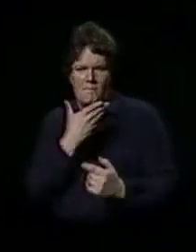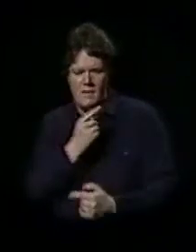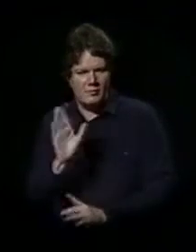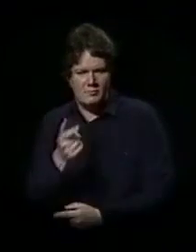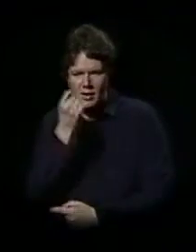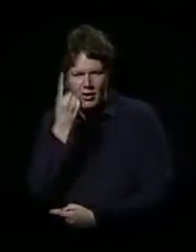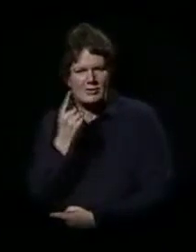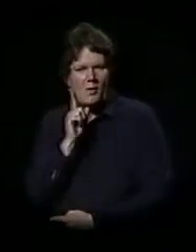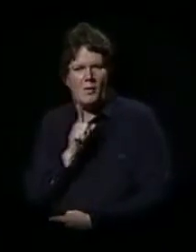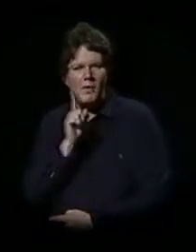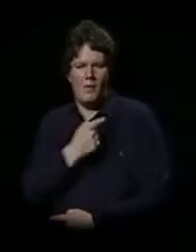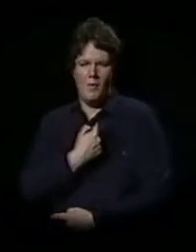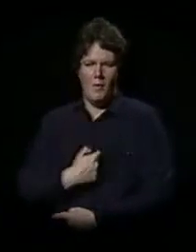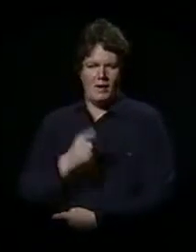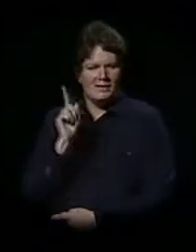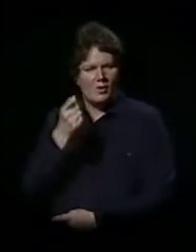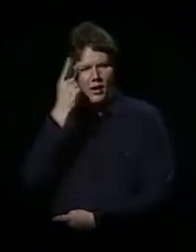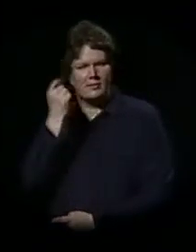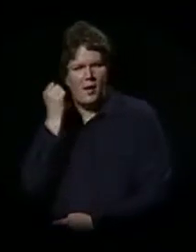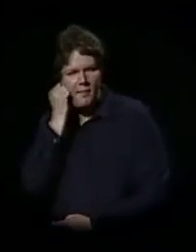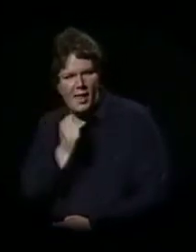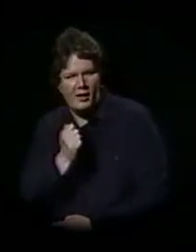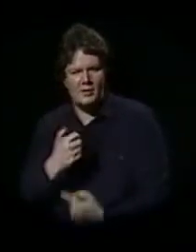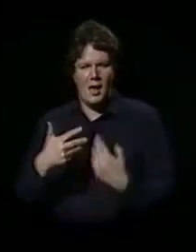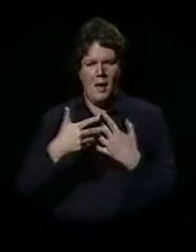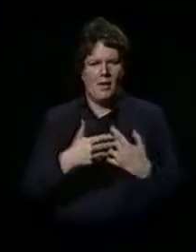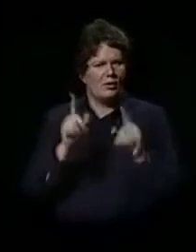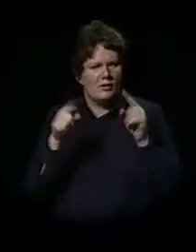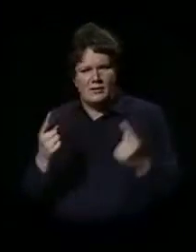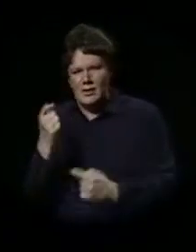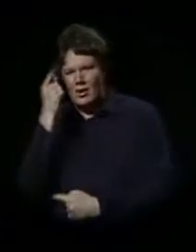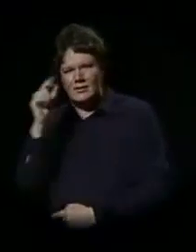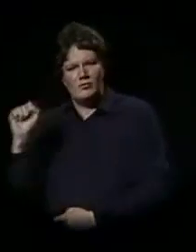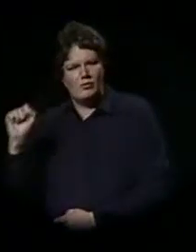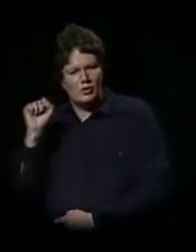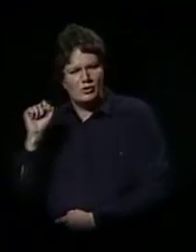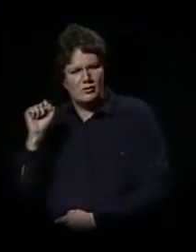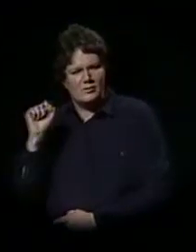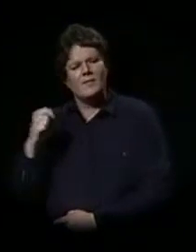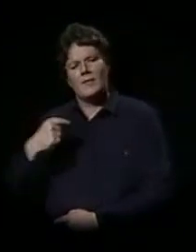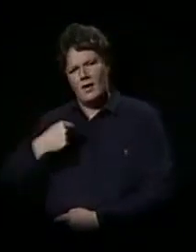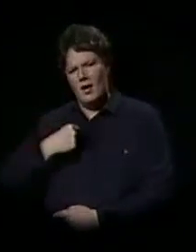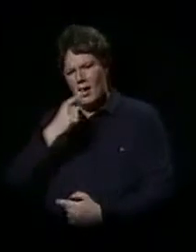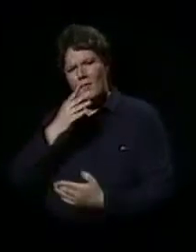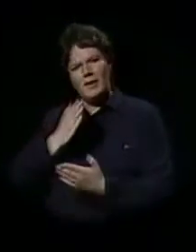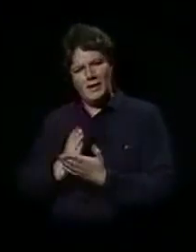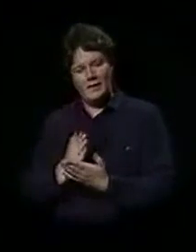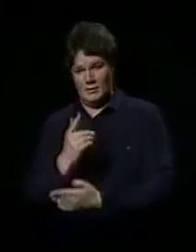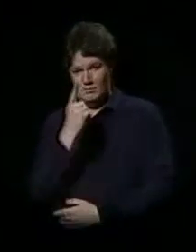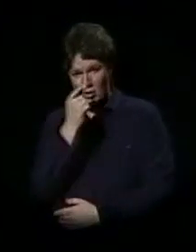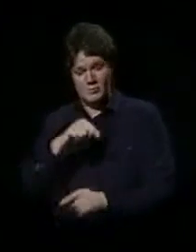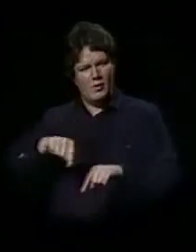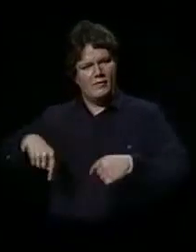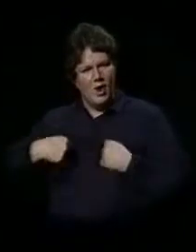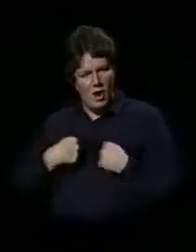cannot understand women, whites cannot understand blacks, Americans cannot understand Russians. I believe that it is possible for